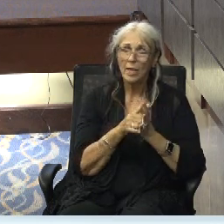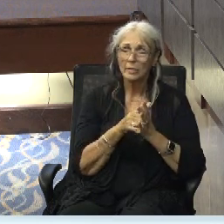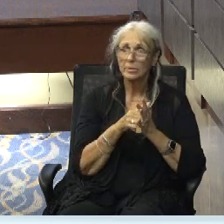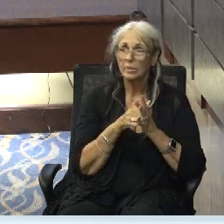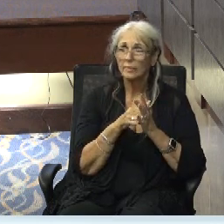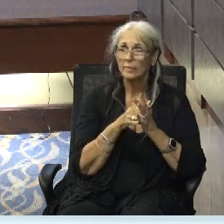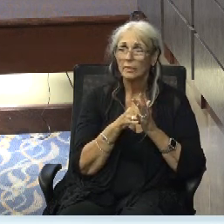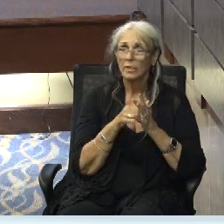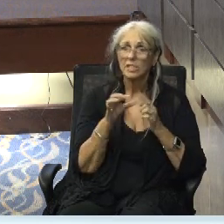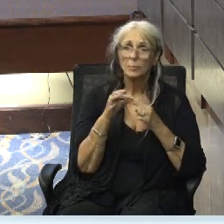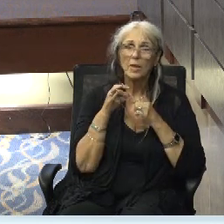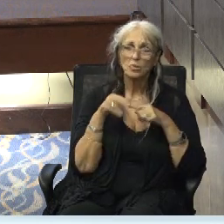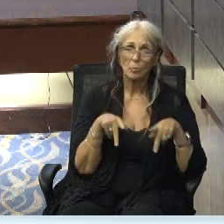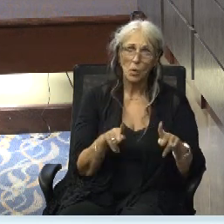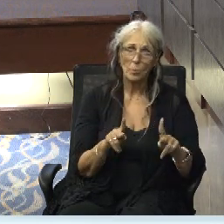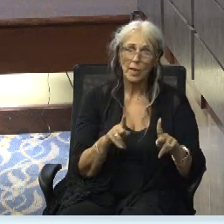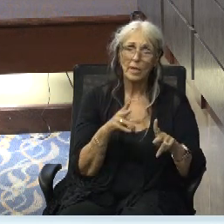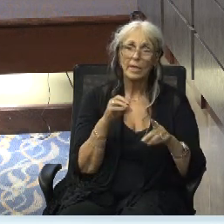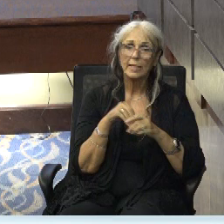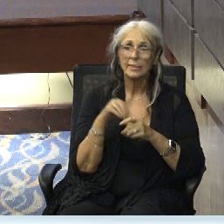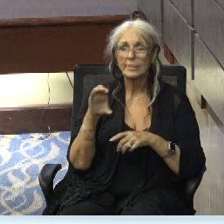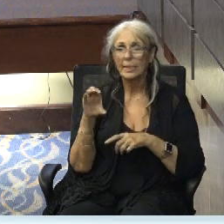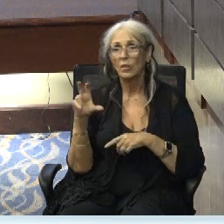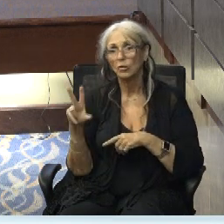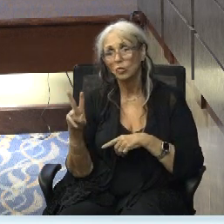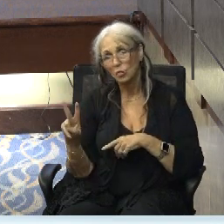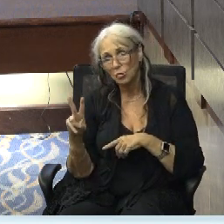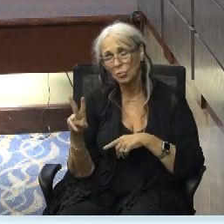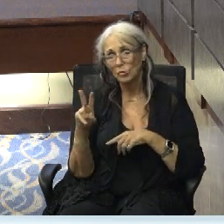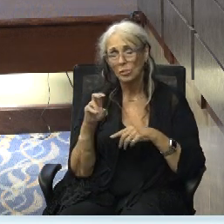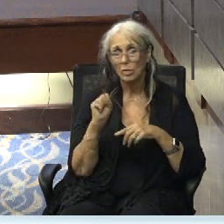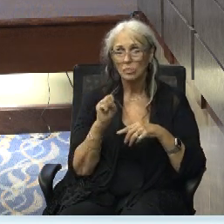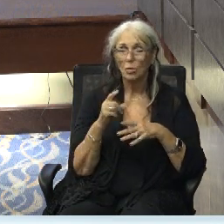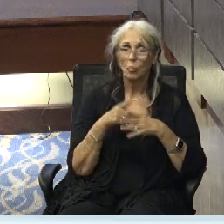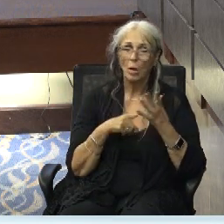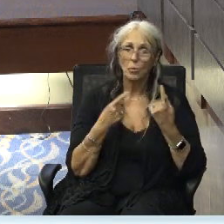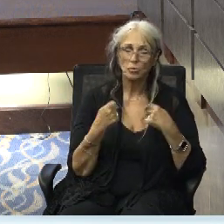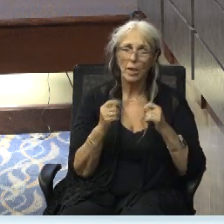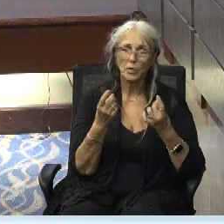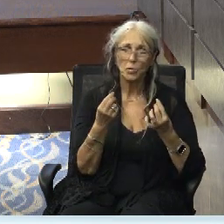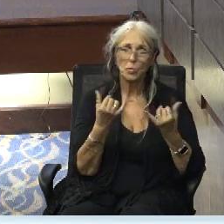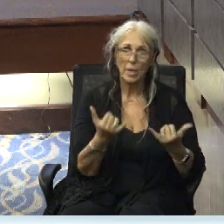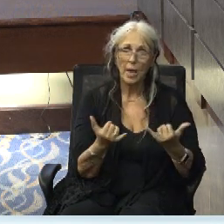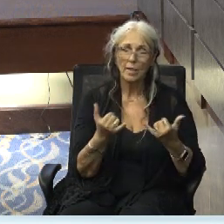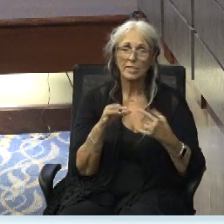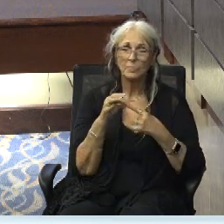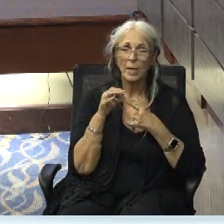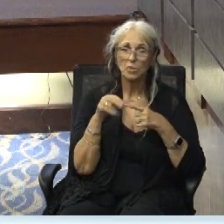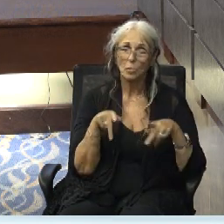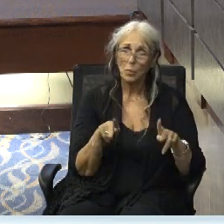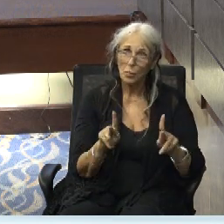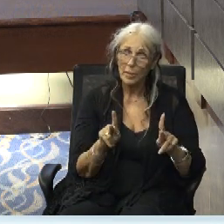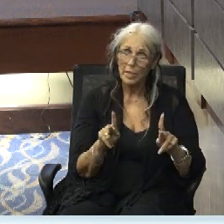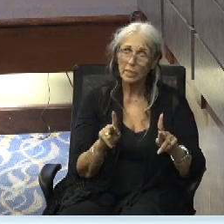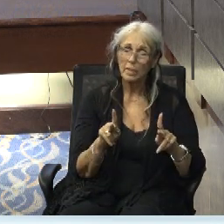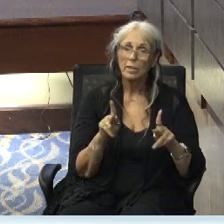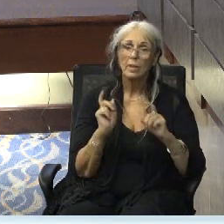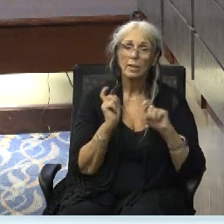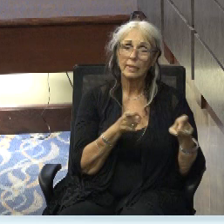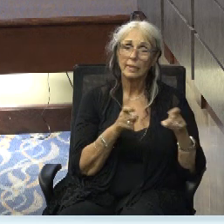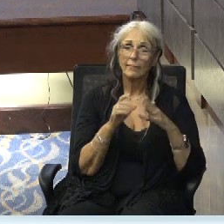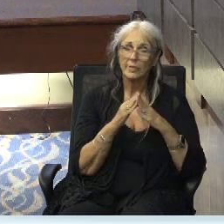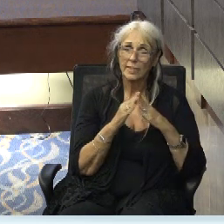special permit in C2. And so that's what we're doing here. The special permit does give the